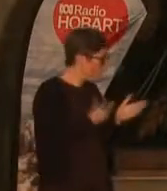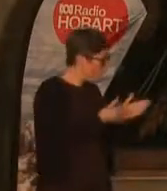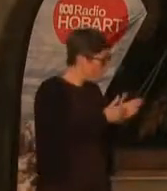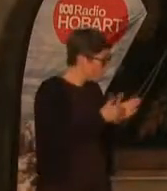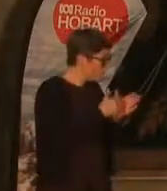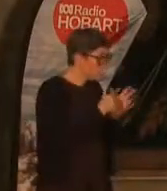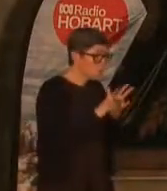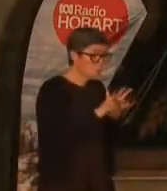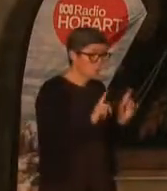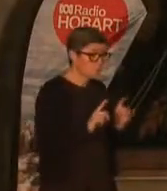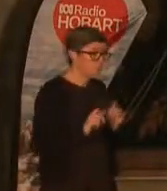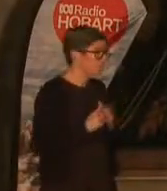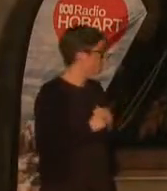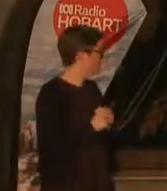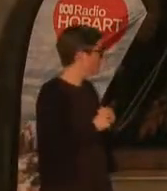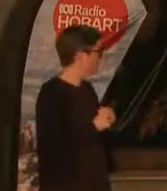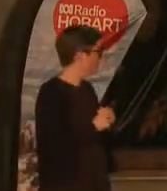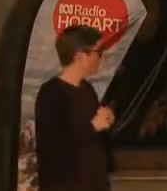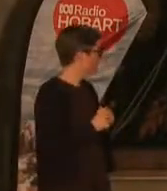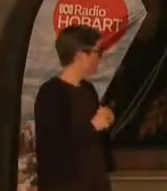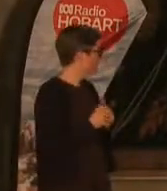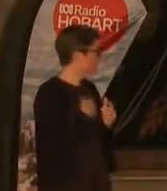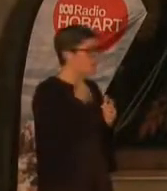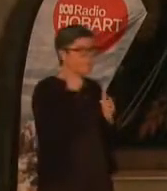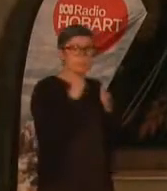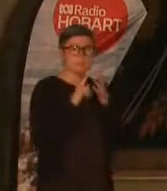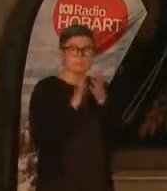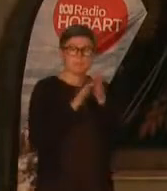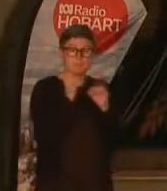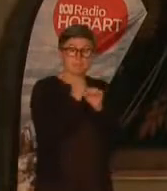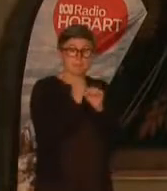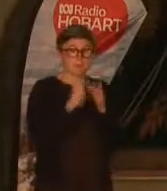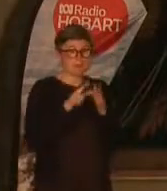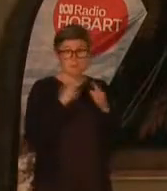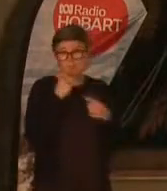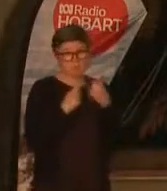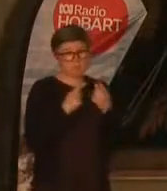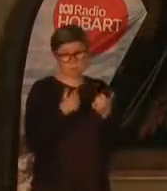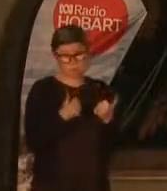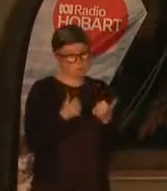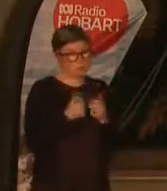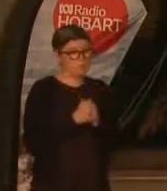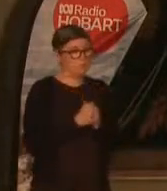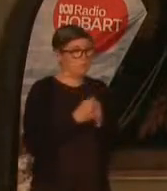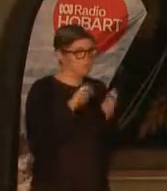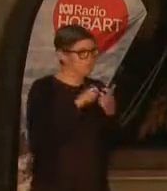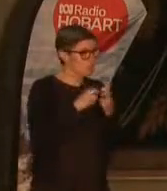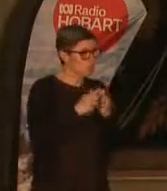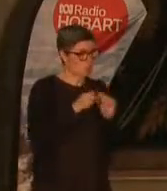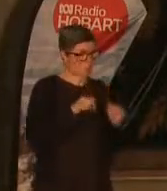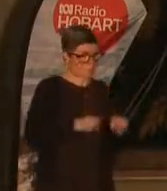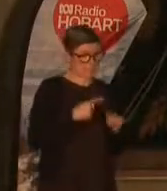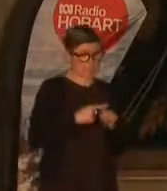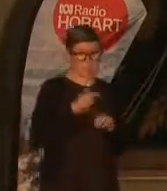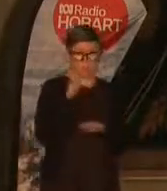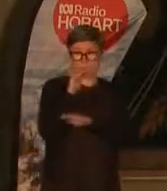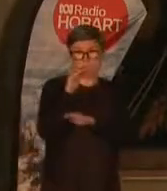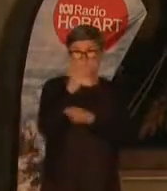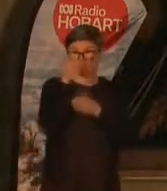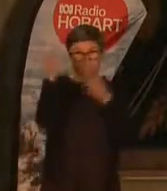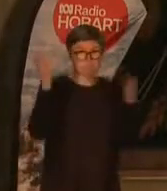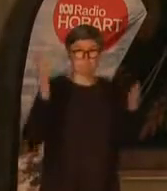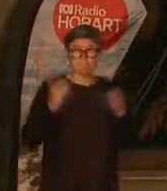that? I think Maggie covered it pretty well, but it is, you know, it's an issue not just here but globally, you